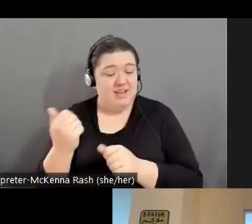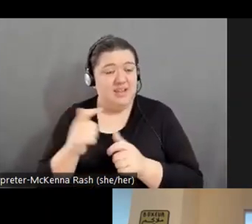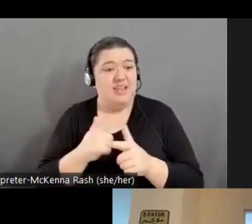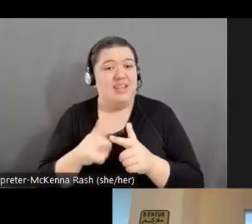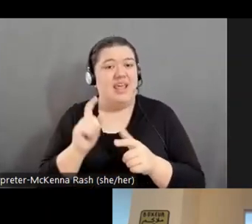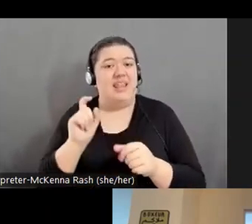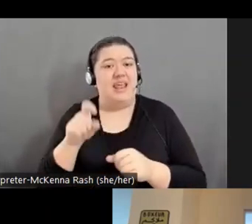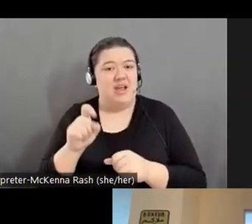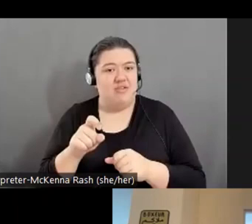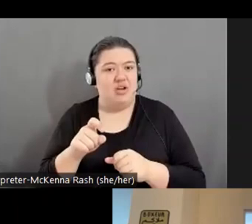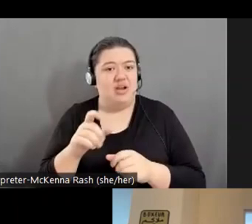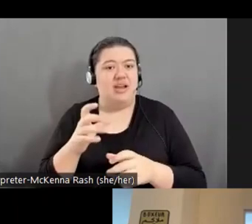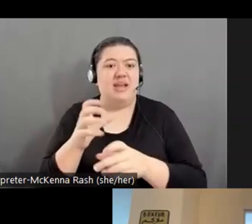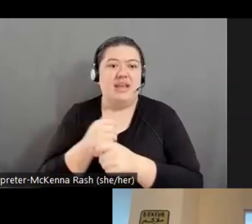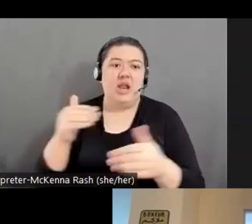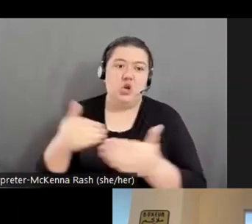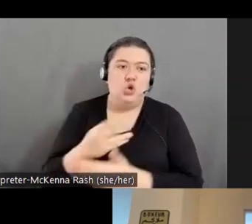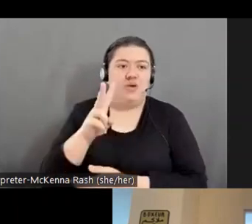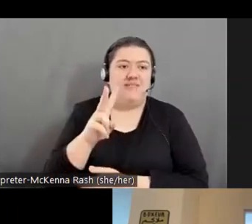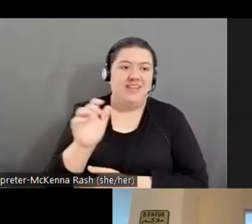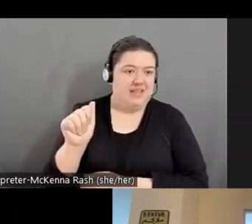have to go and get a new visa,